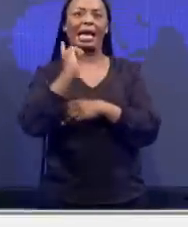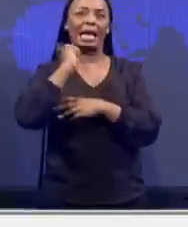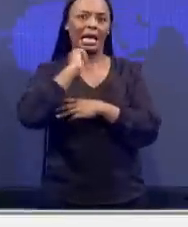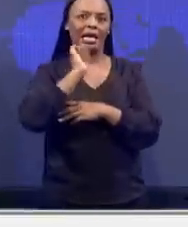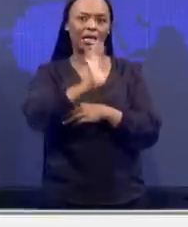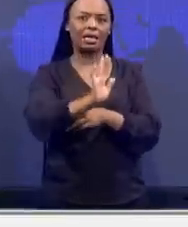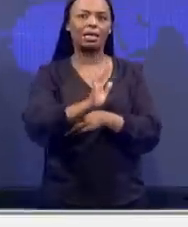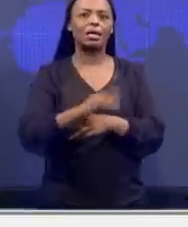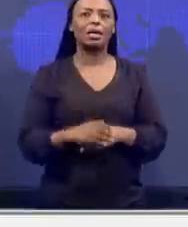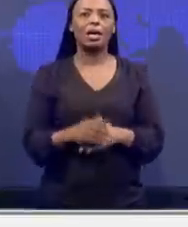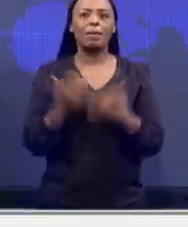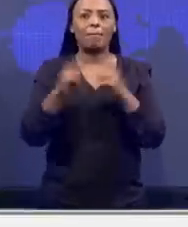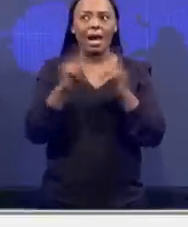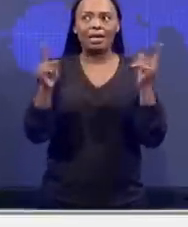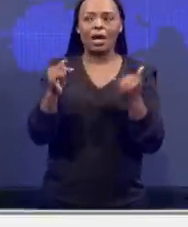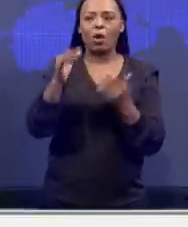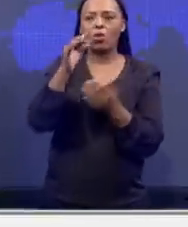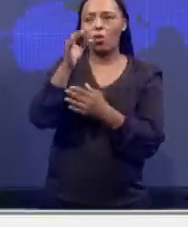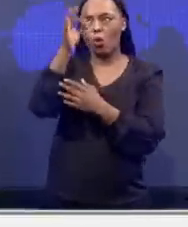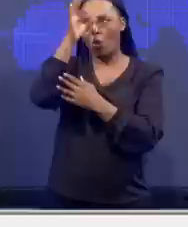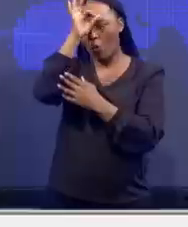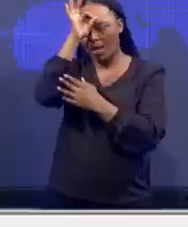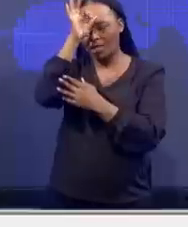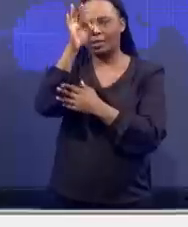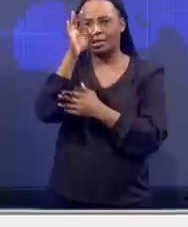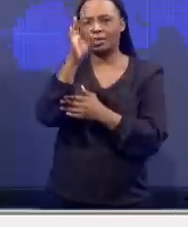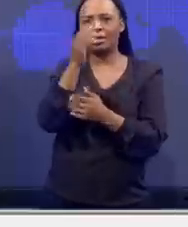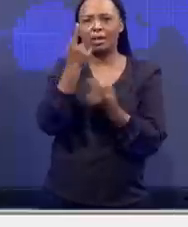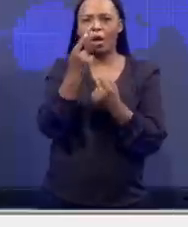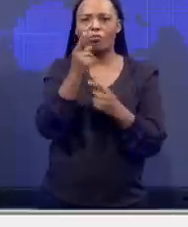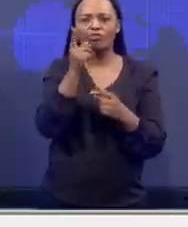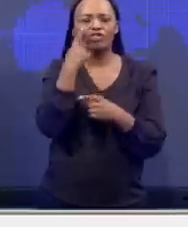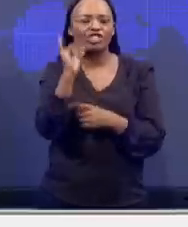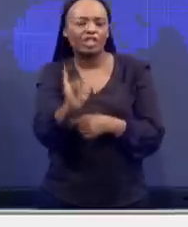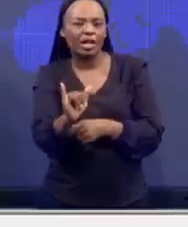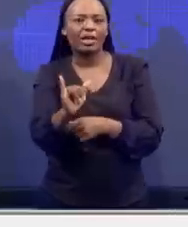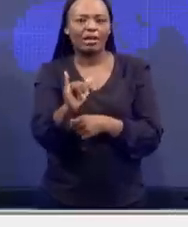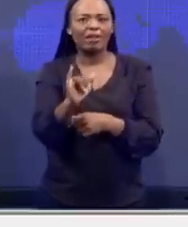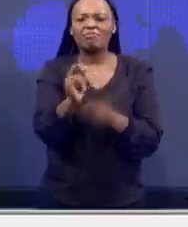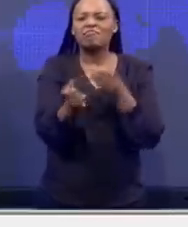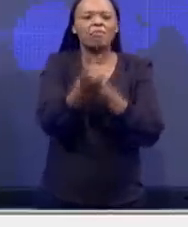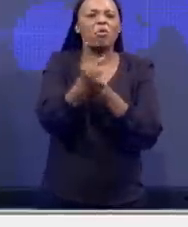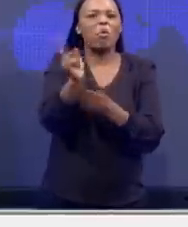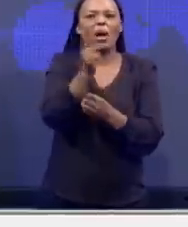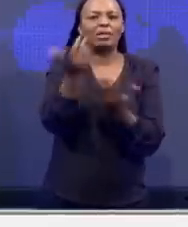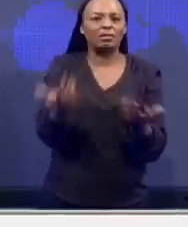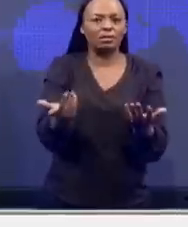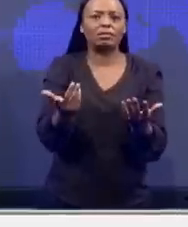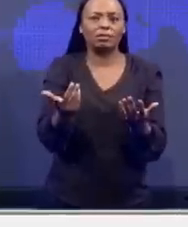are at work now, the forensics, finding out what actually happened,